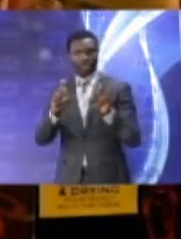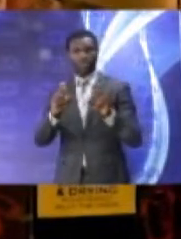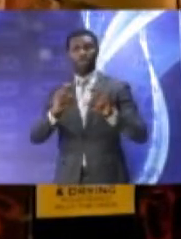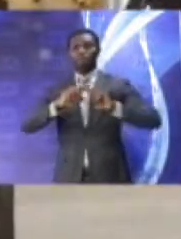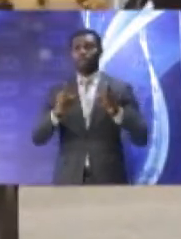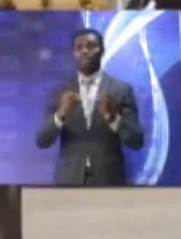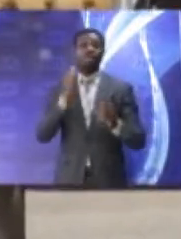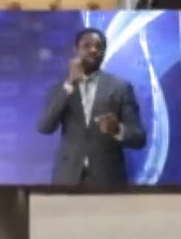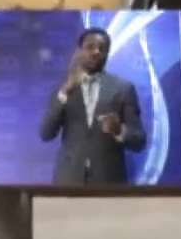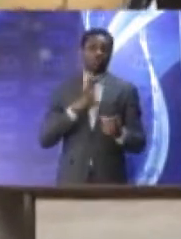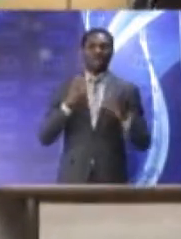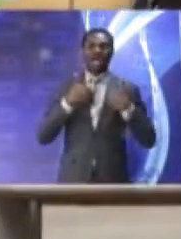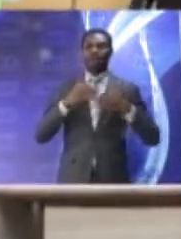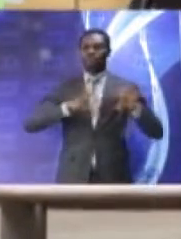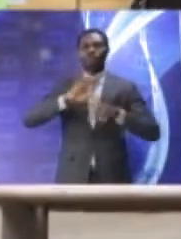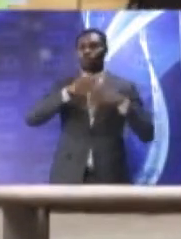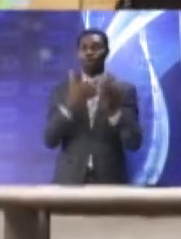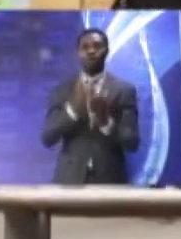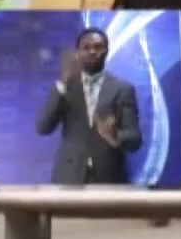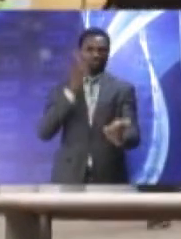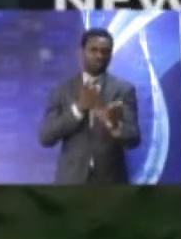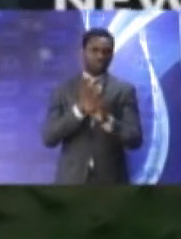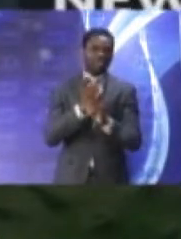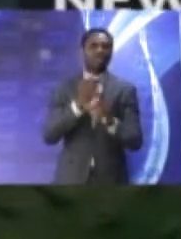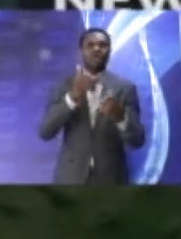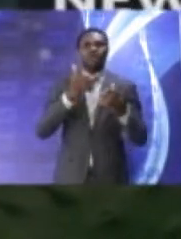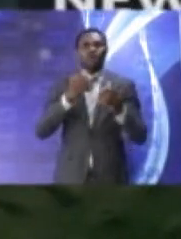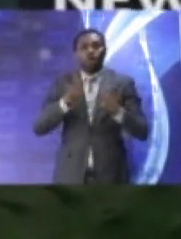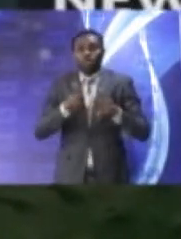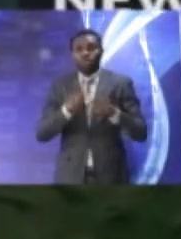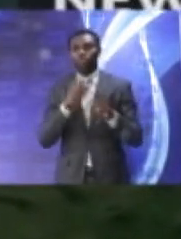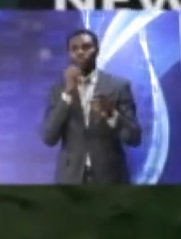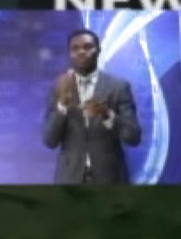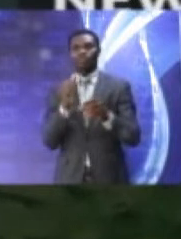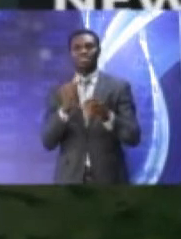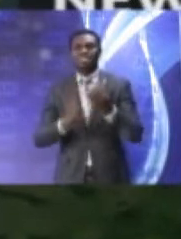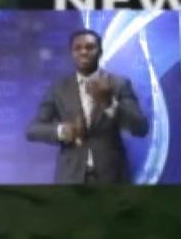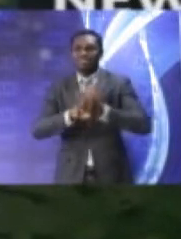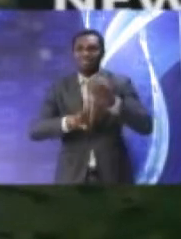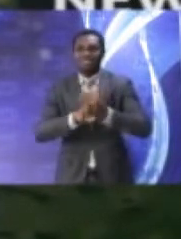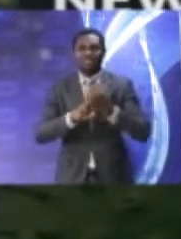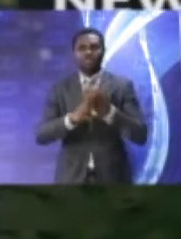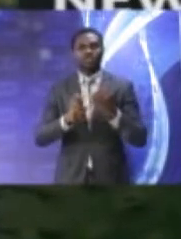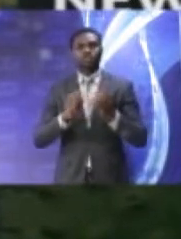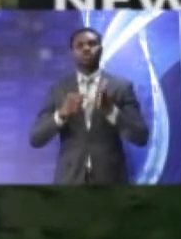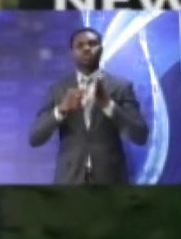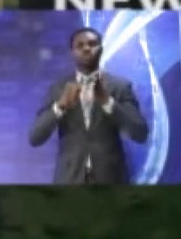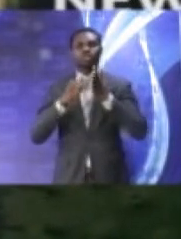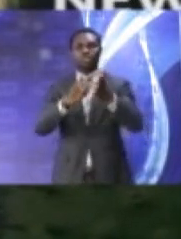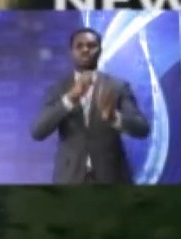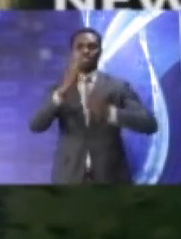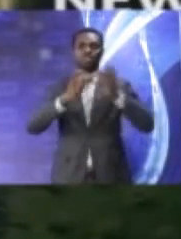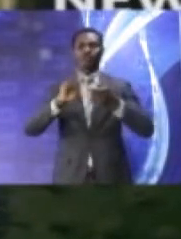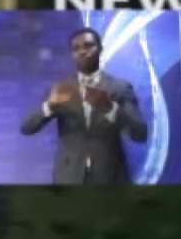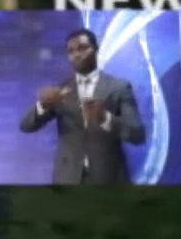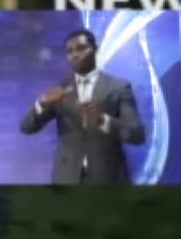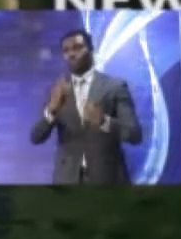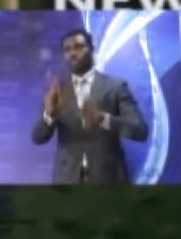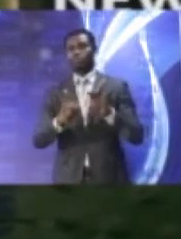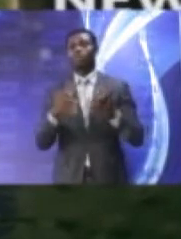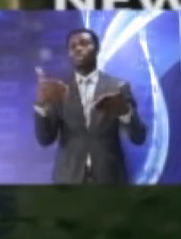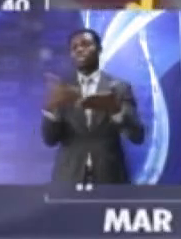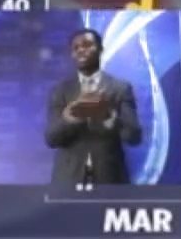everything right and had not put other members of the public at risk. The pair mark New Zealand's first